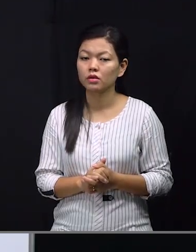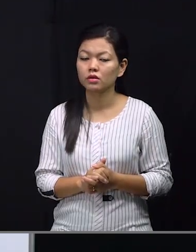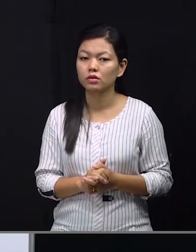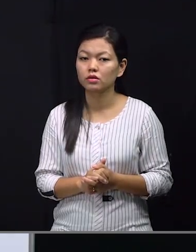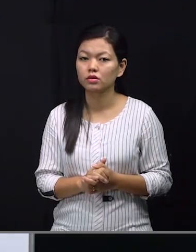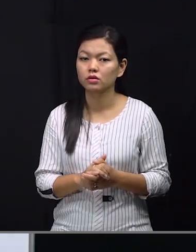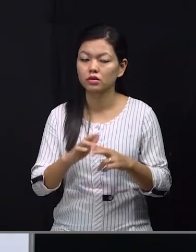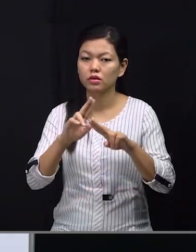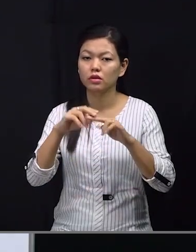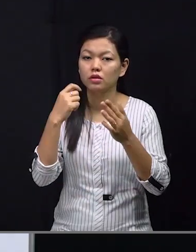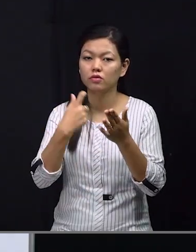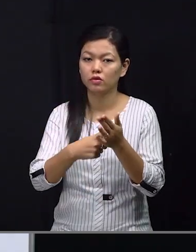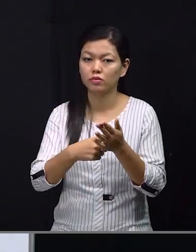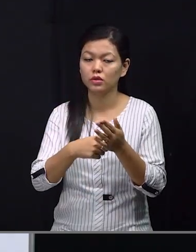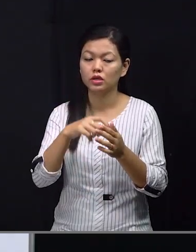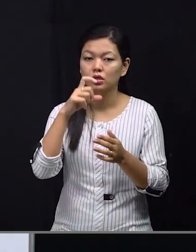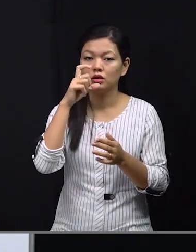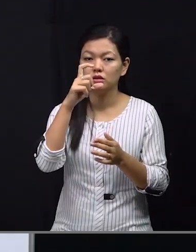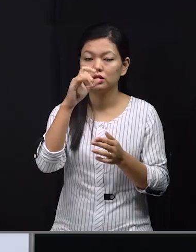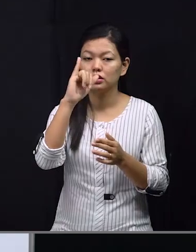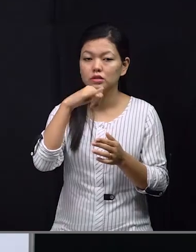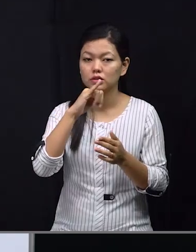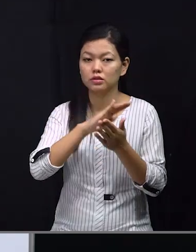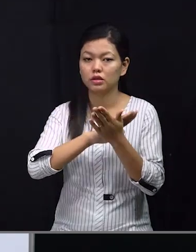this is C6H5CH3,